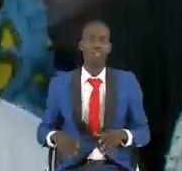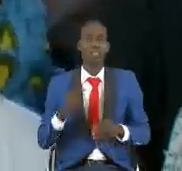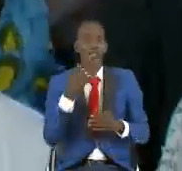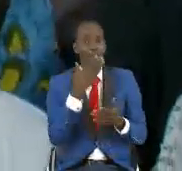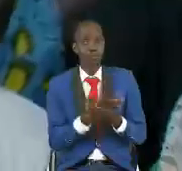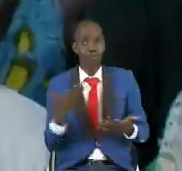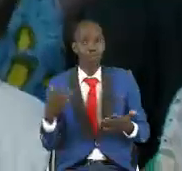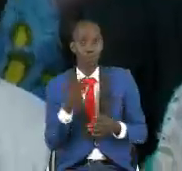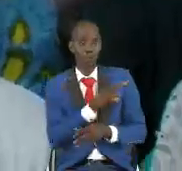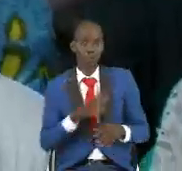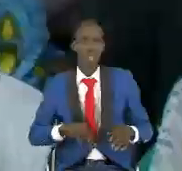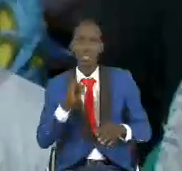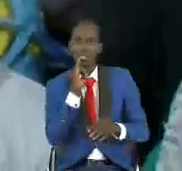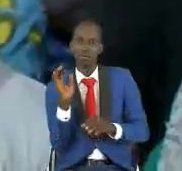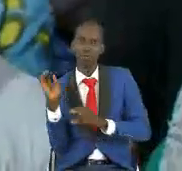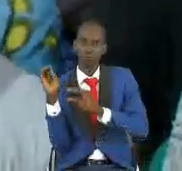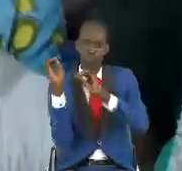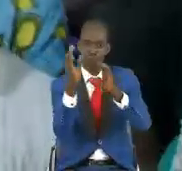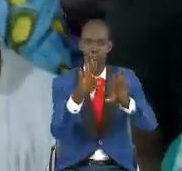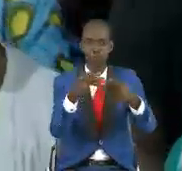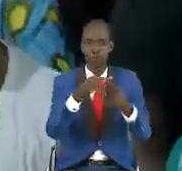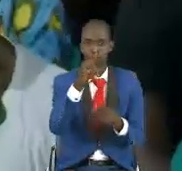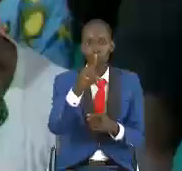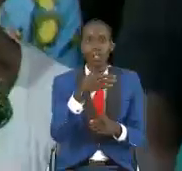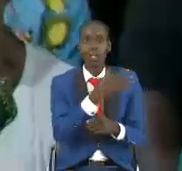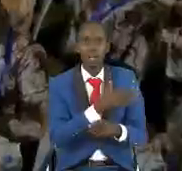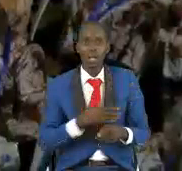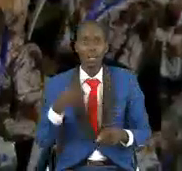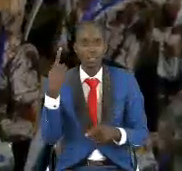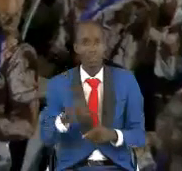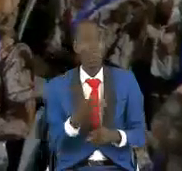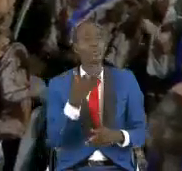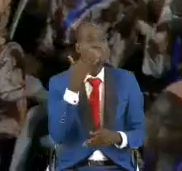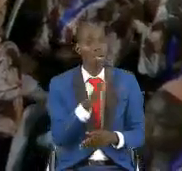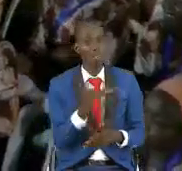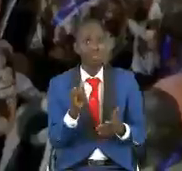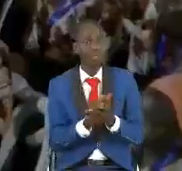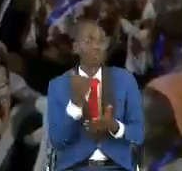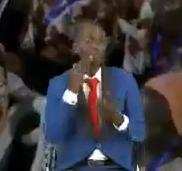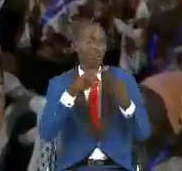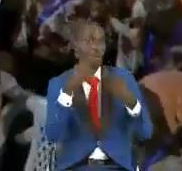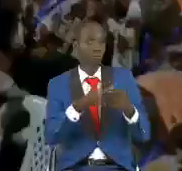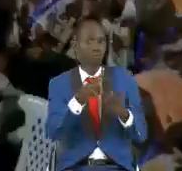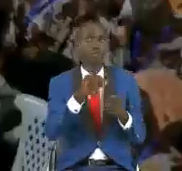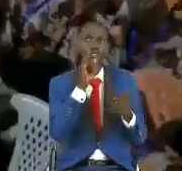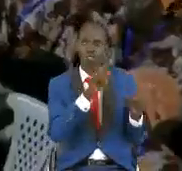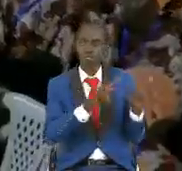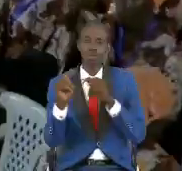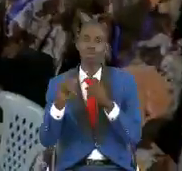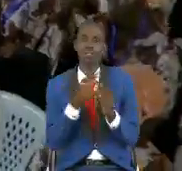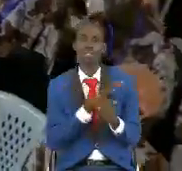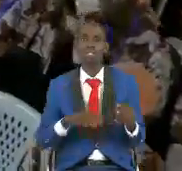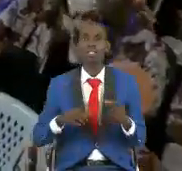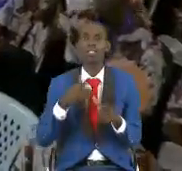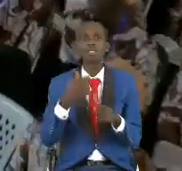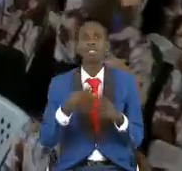The bad thing that you have is transferred unto him. And then the good life, the